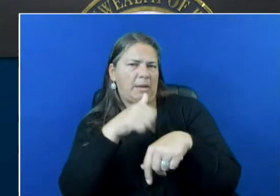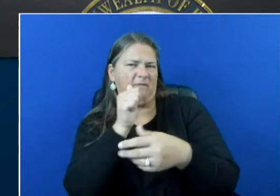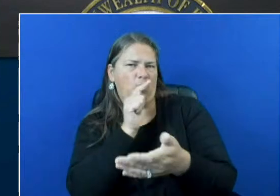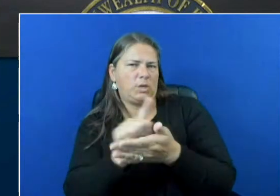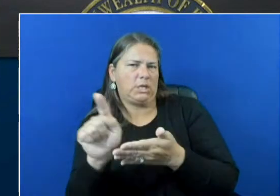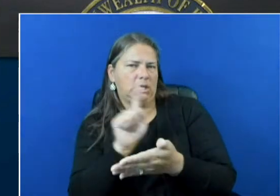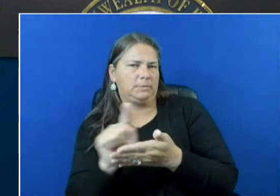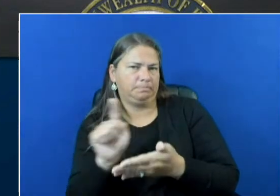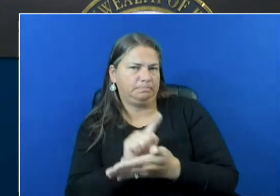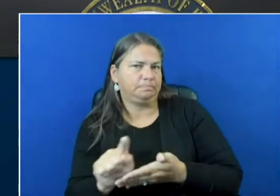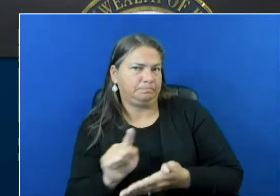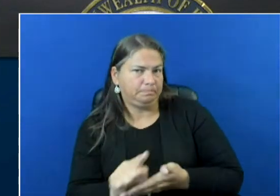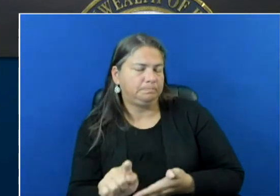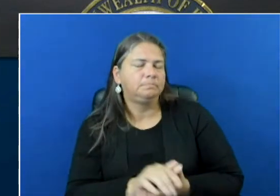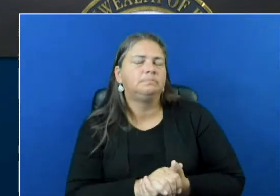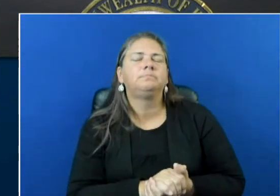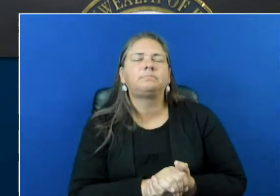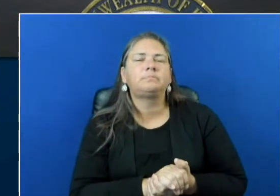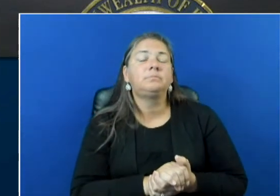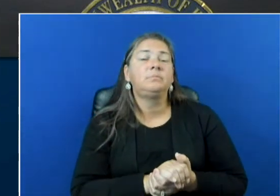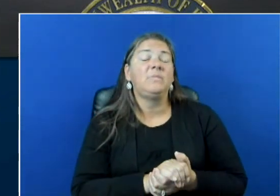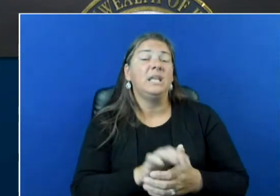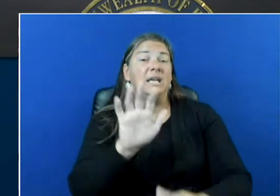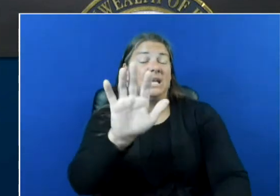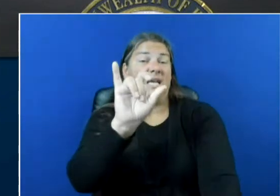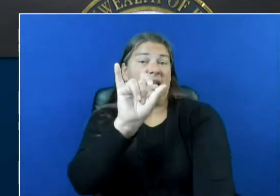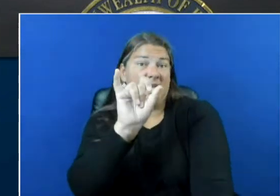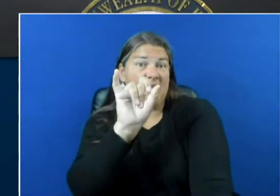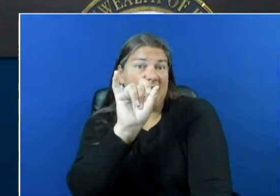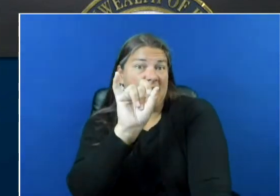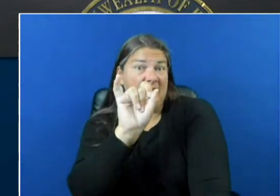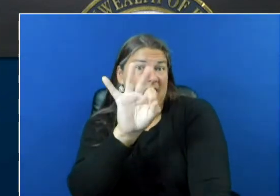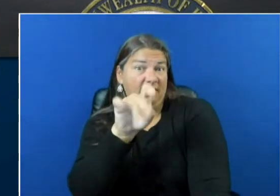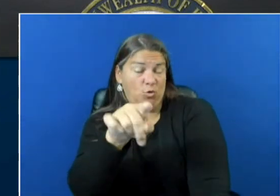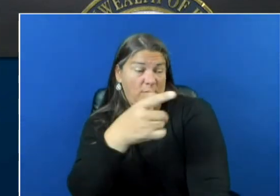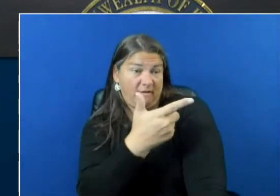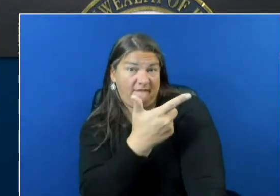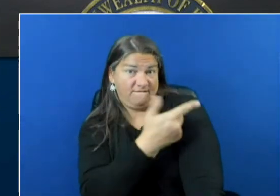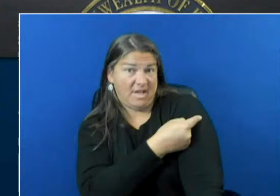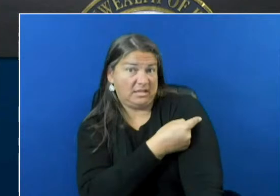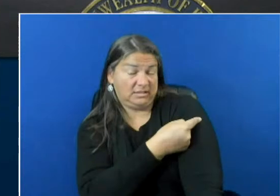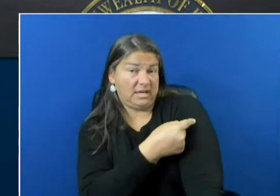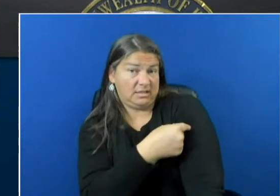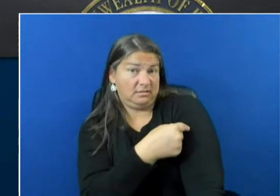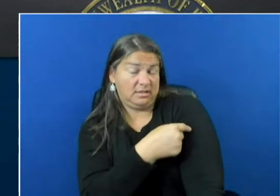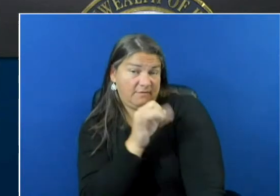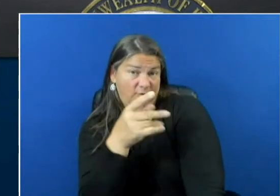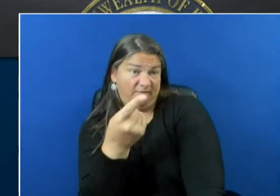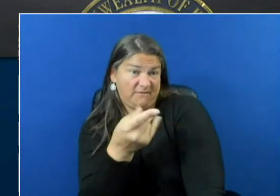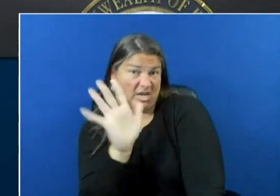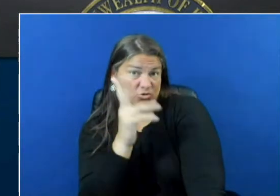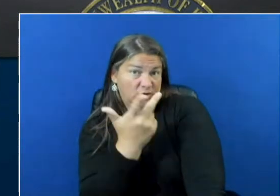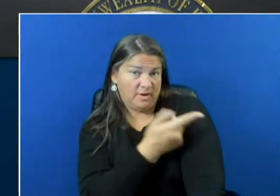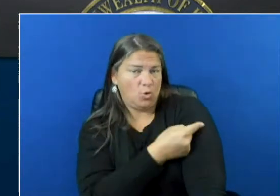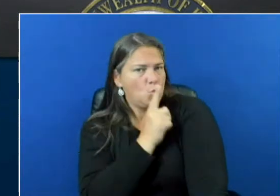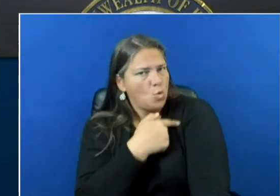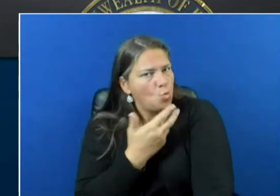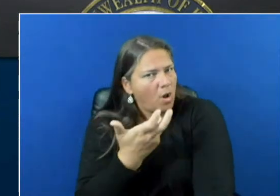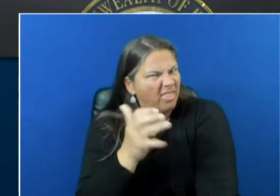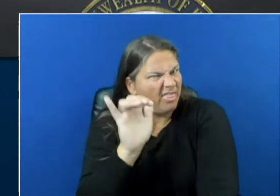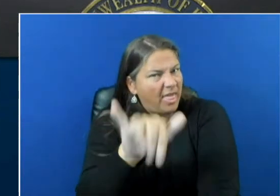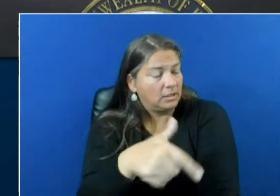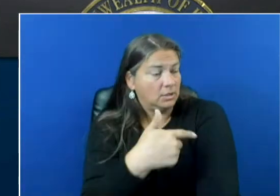difference. If you're vaccinated, which is really what we want you to be, we are going to only